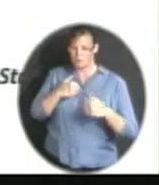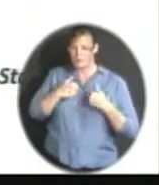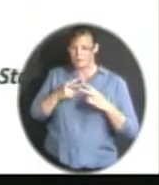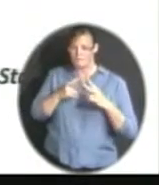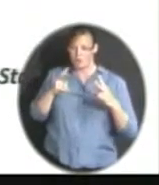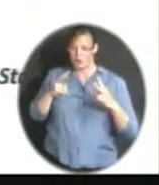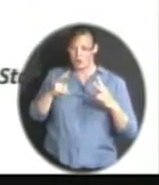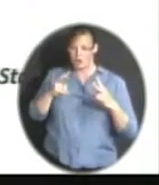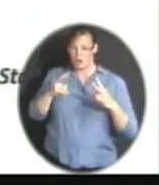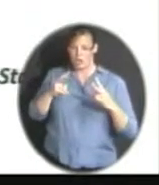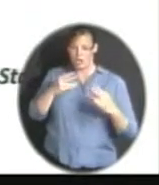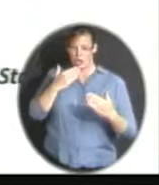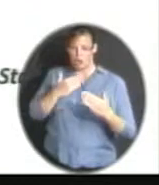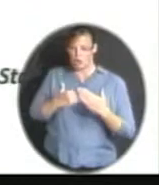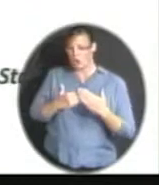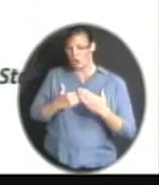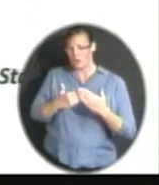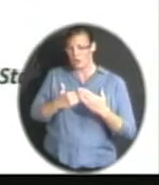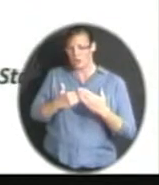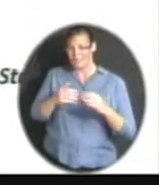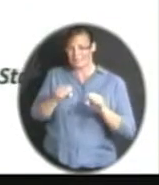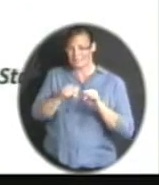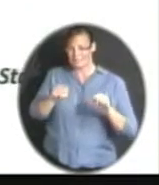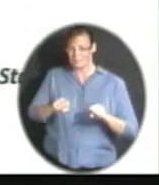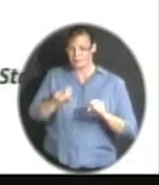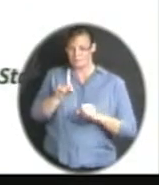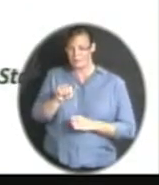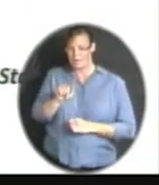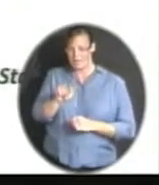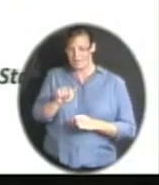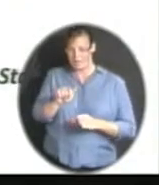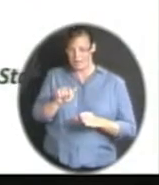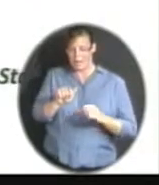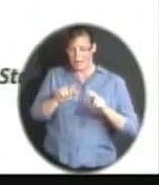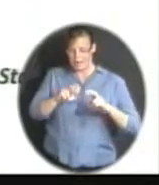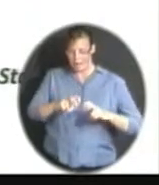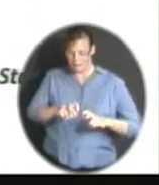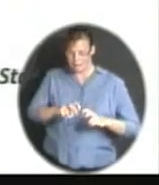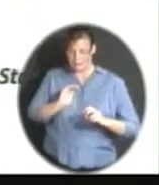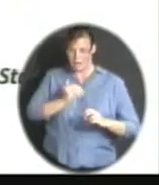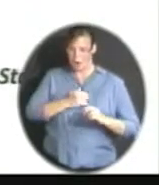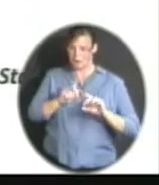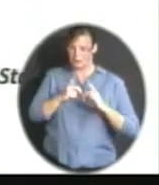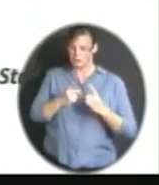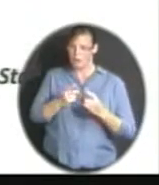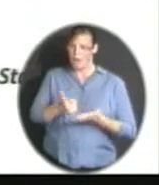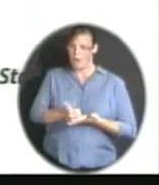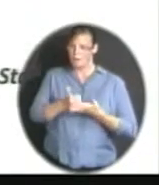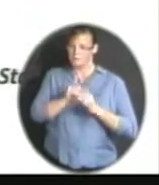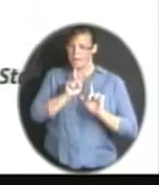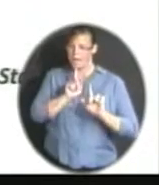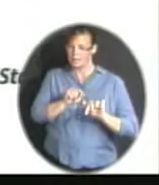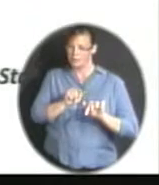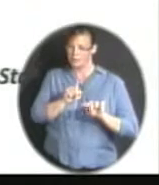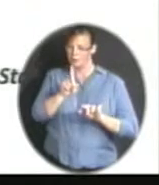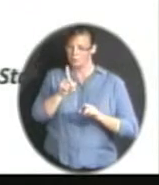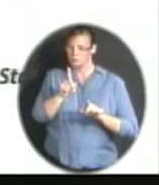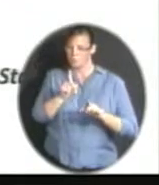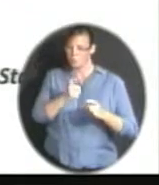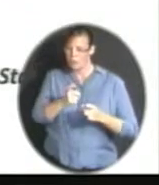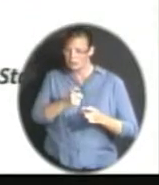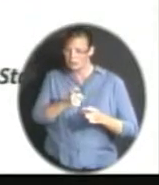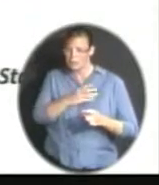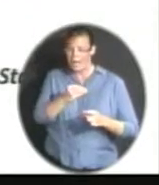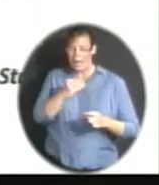very sound system of data analysis in our district that helps us answer those questions. In